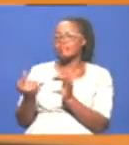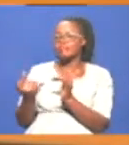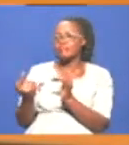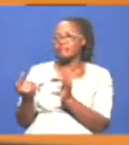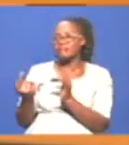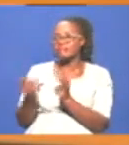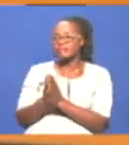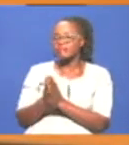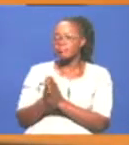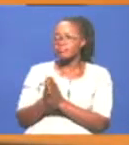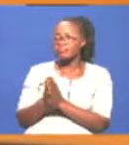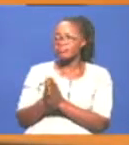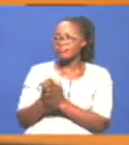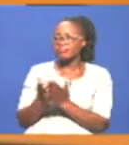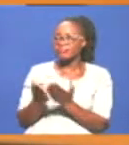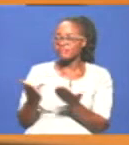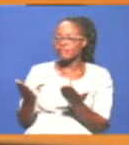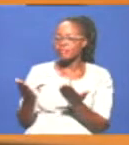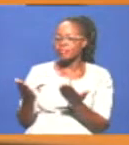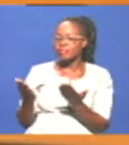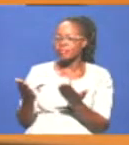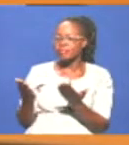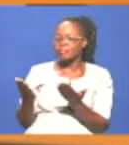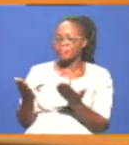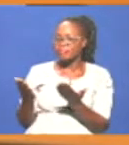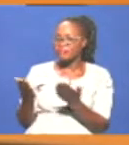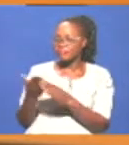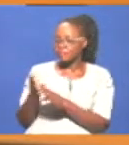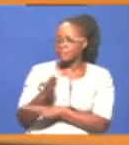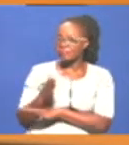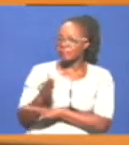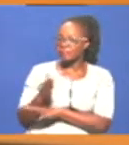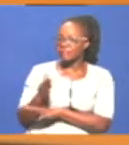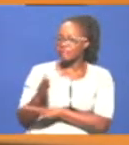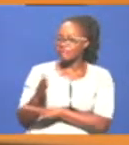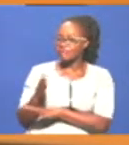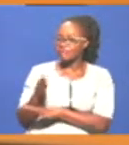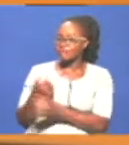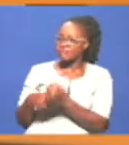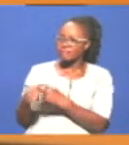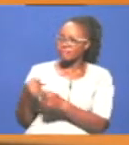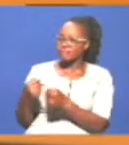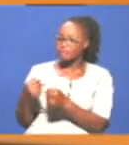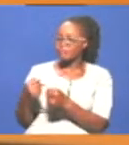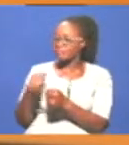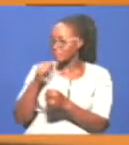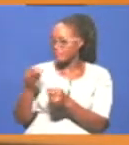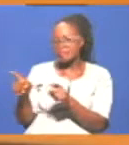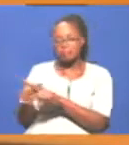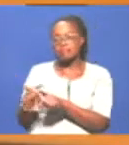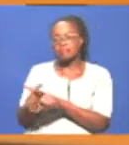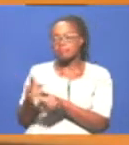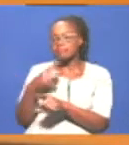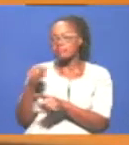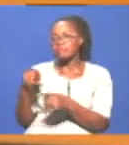phase, that has really picked up quite a bit. And because before it was active, but not as active as it is now. So we ended up